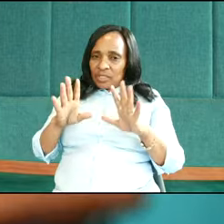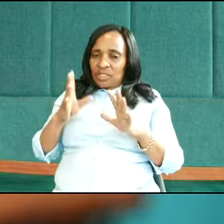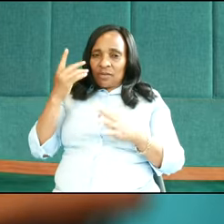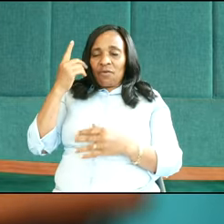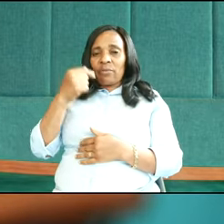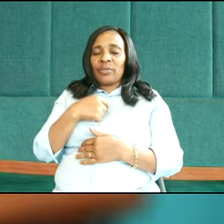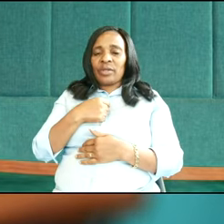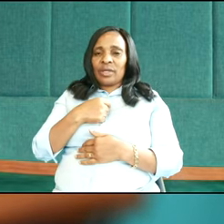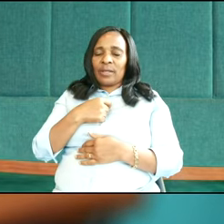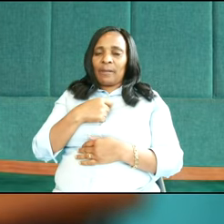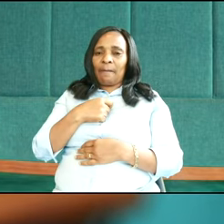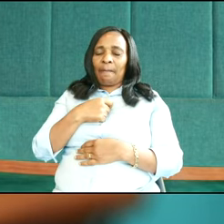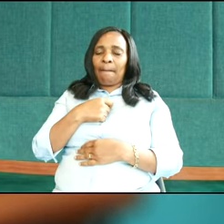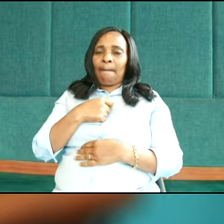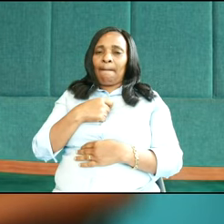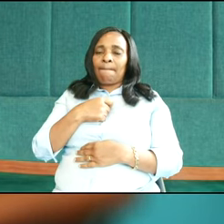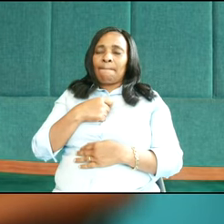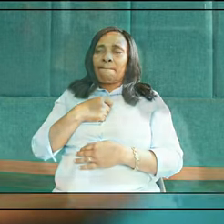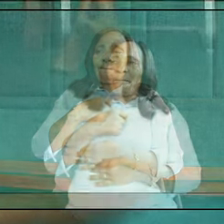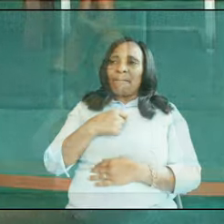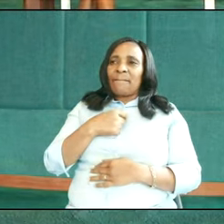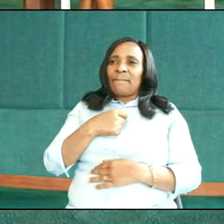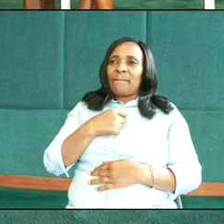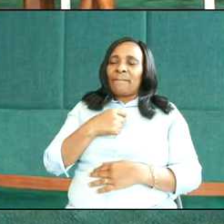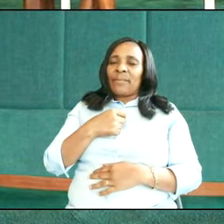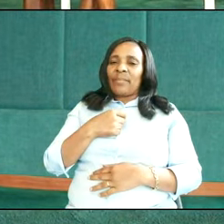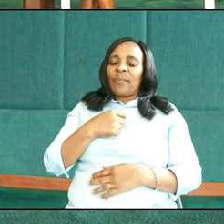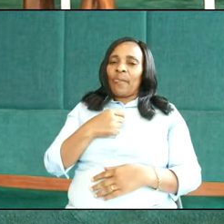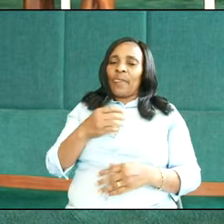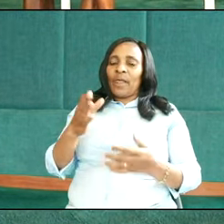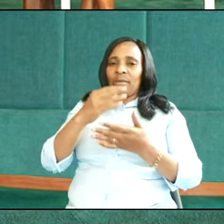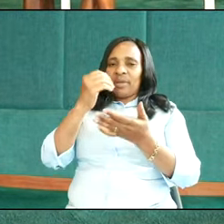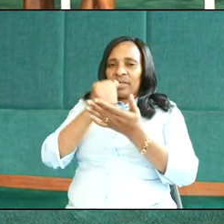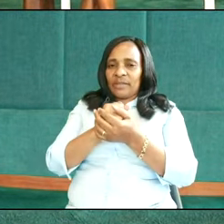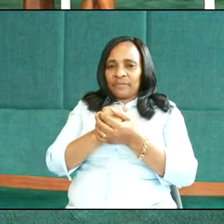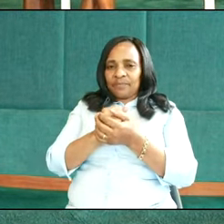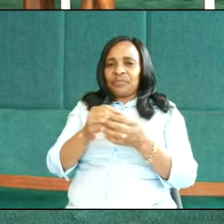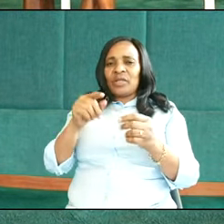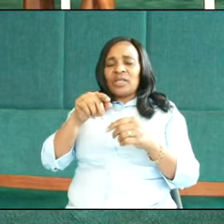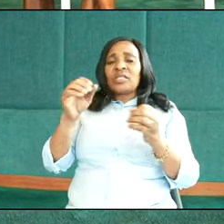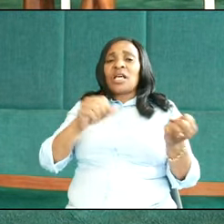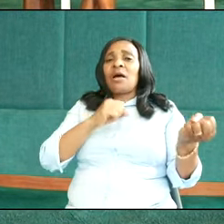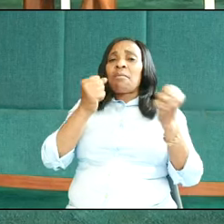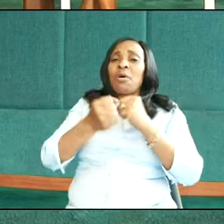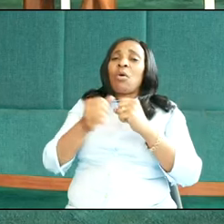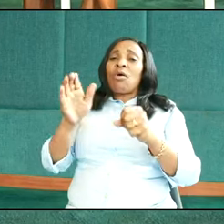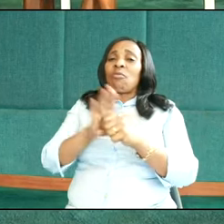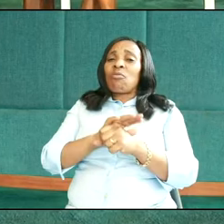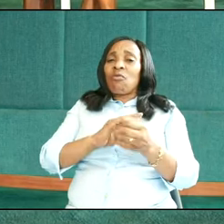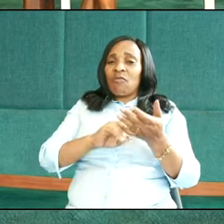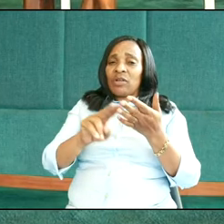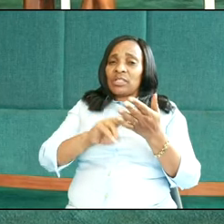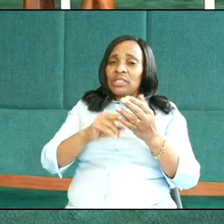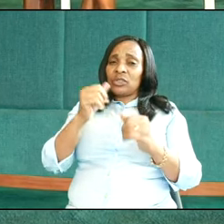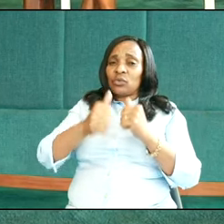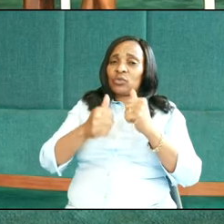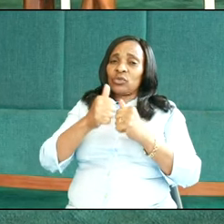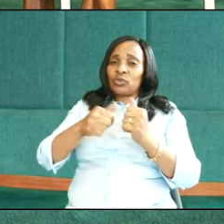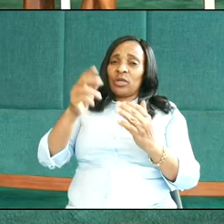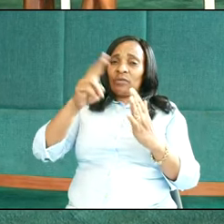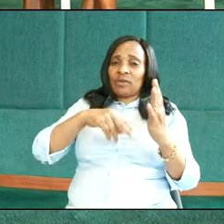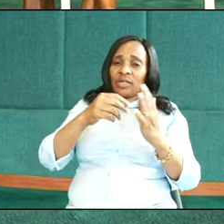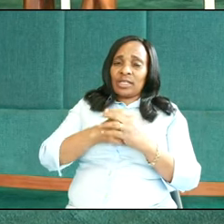me, Hebrews. Amen. Amen, amen. Those are very powerful verses, by the way, that we have just read. Mm-hmm.